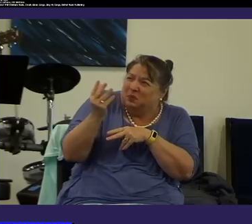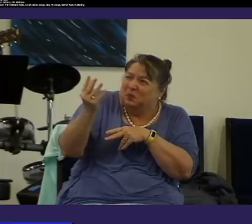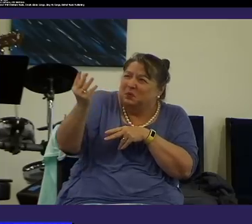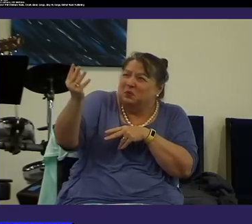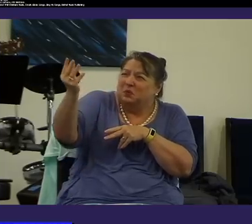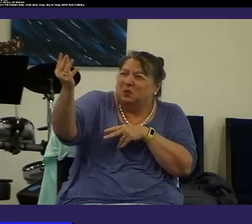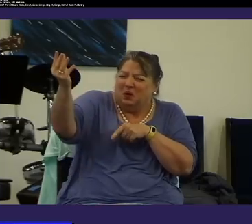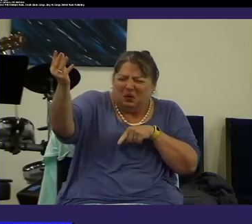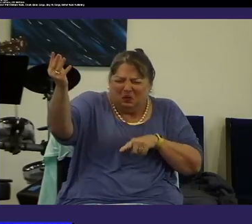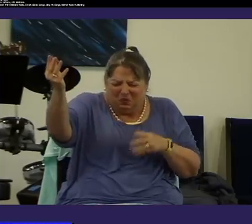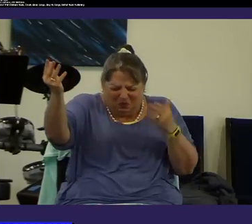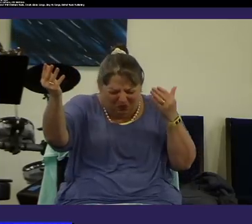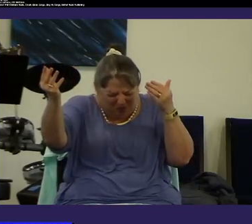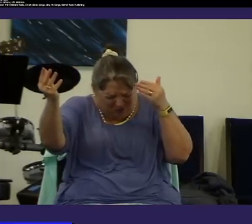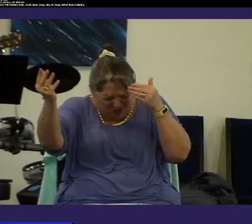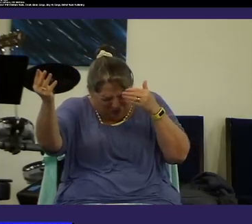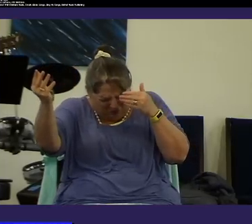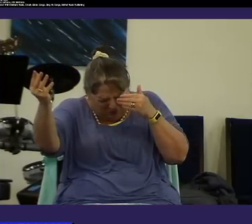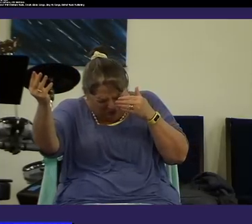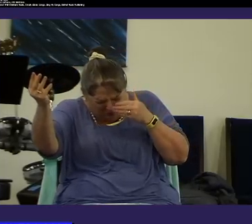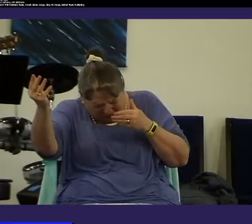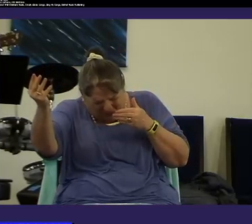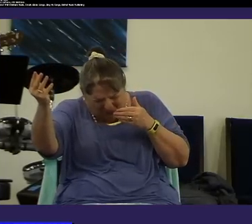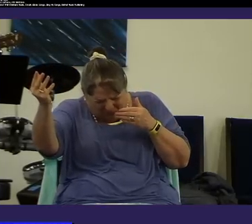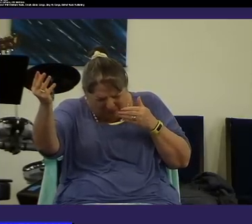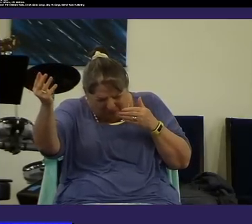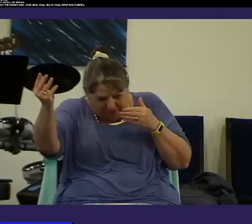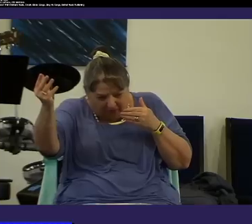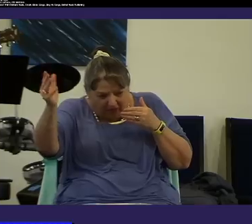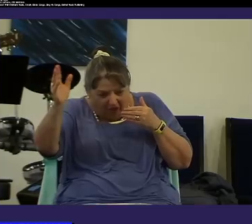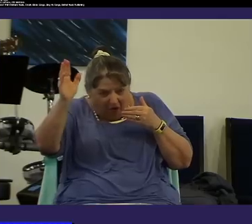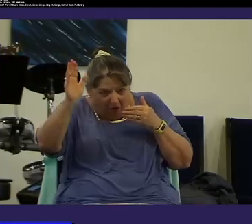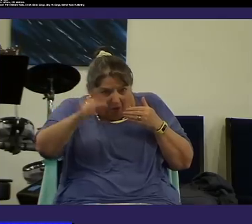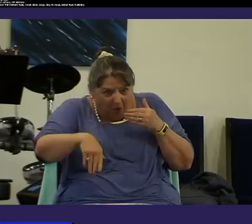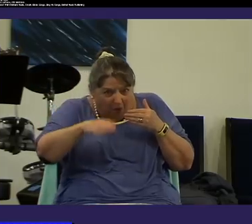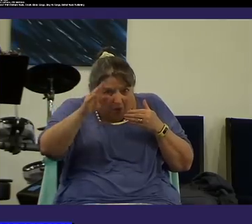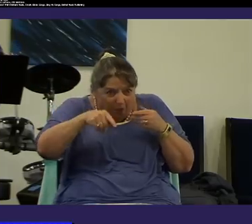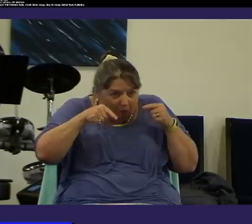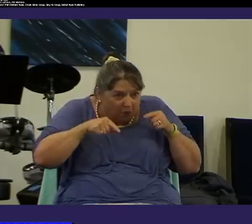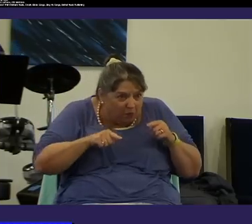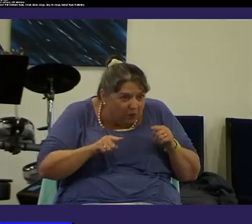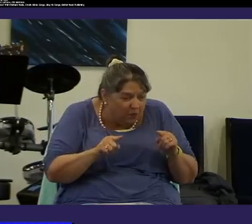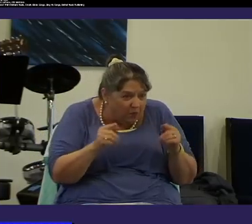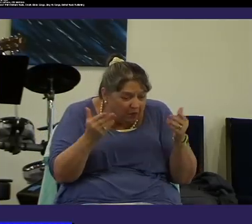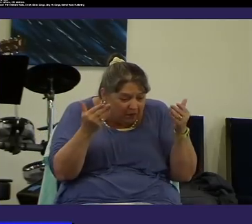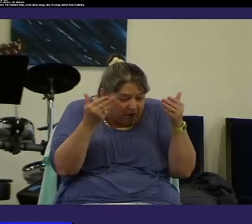into the night. Then through the